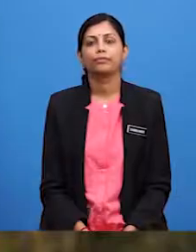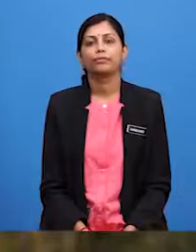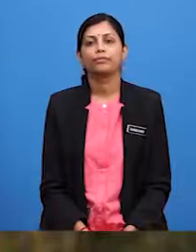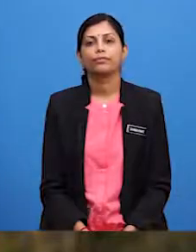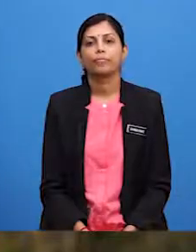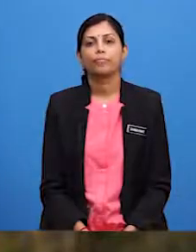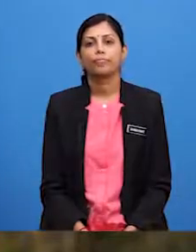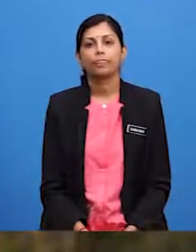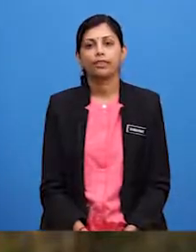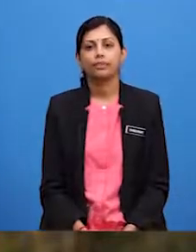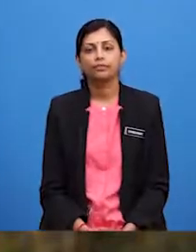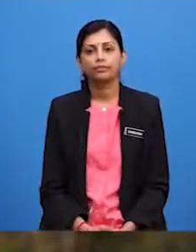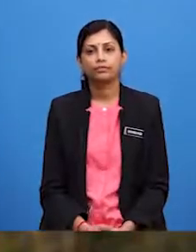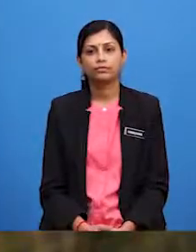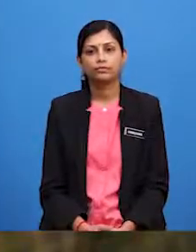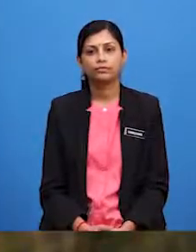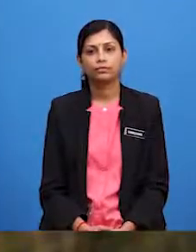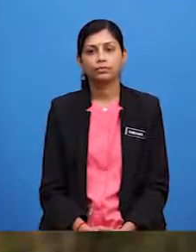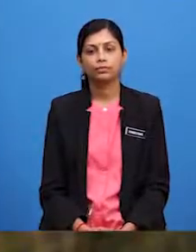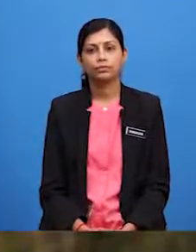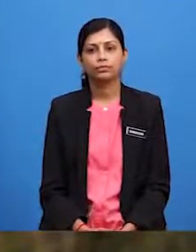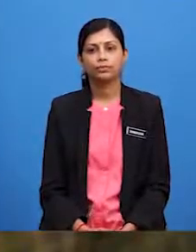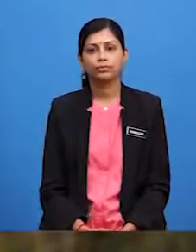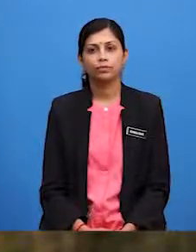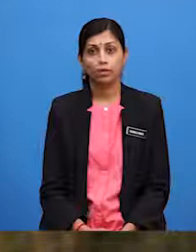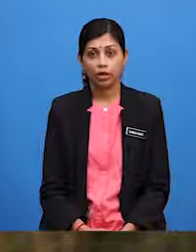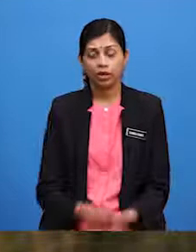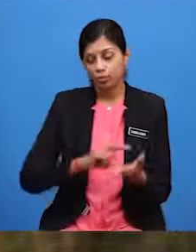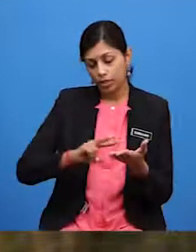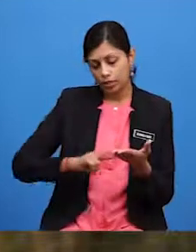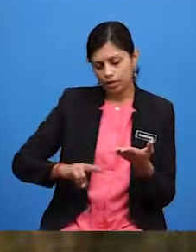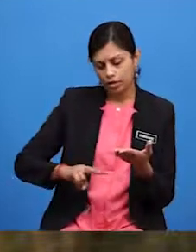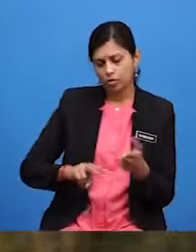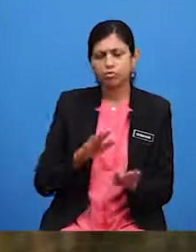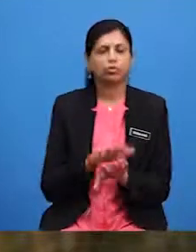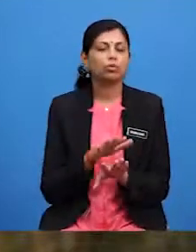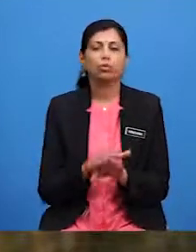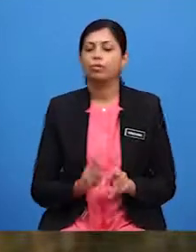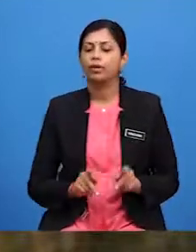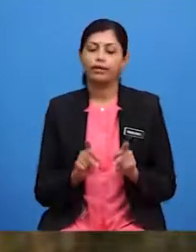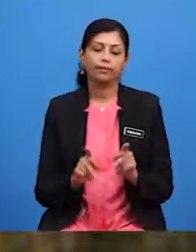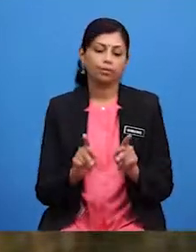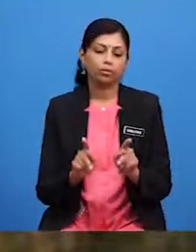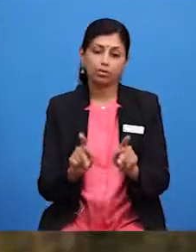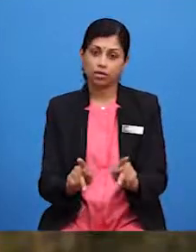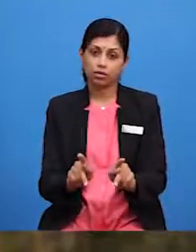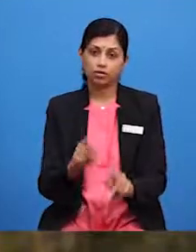When you are given a text to read, there's so many processes that can take